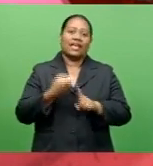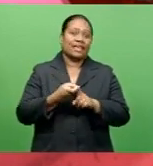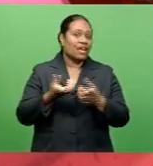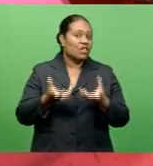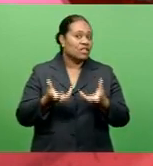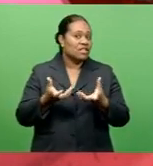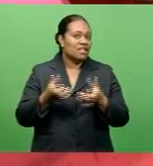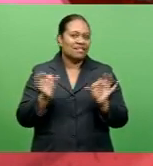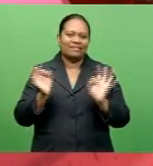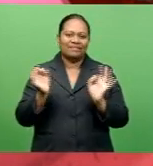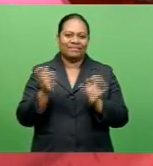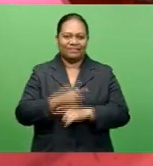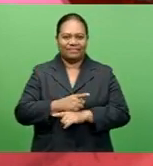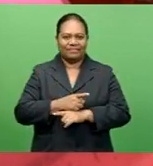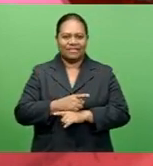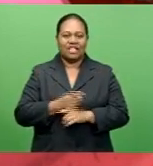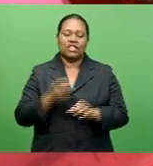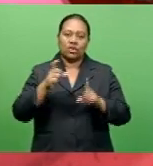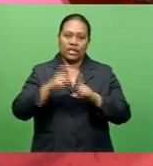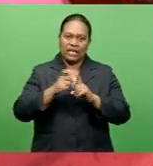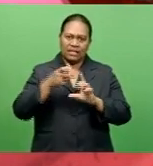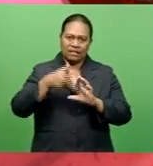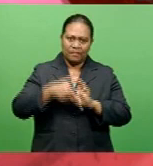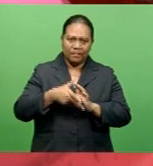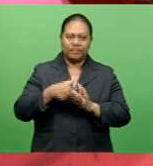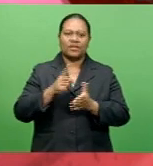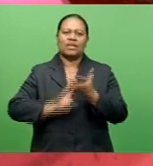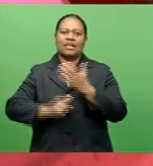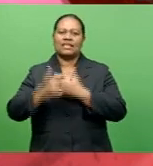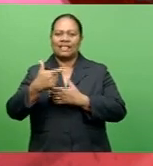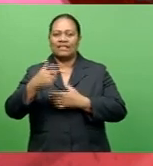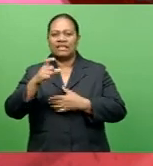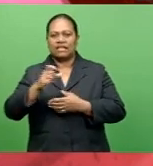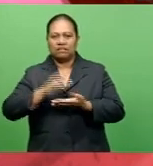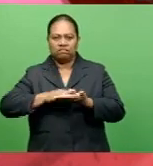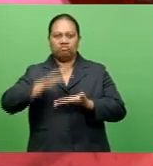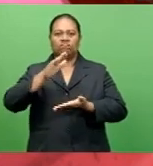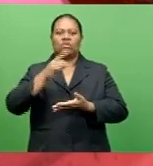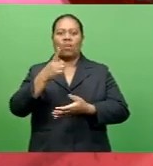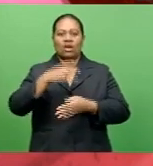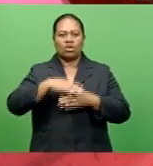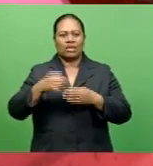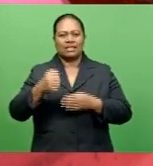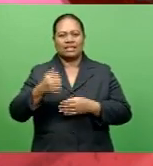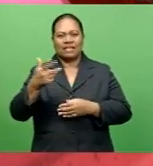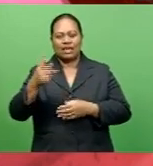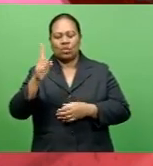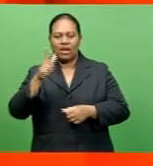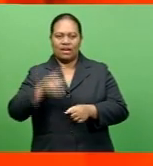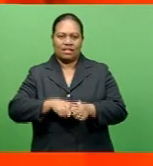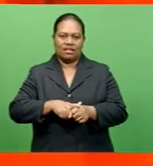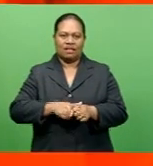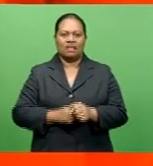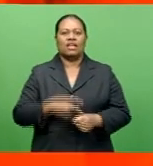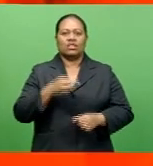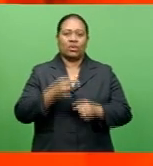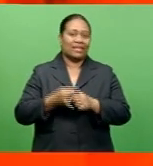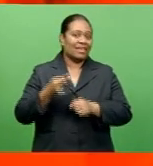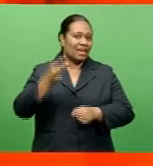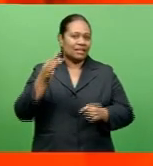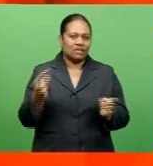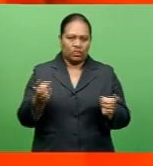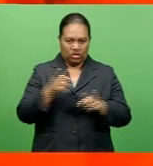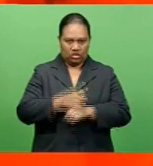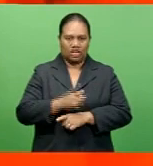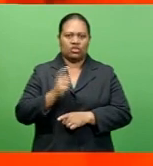price of kerosene. Diesel prices increased by 7 cents and will now cost $1.68 per litre. The gas price will also